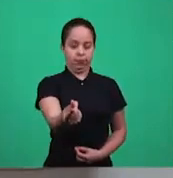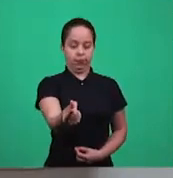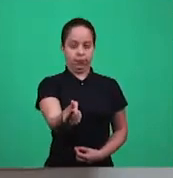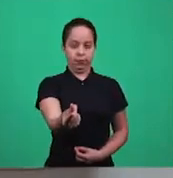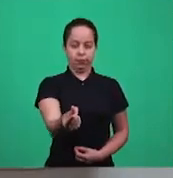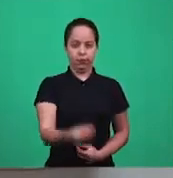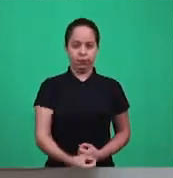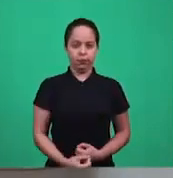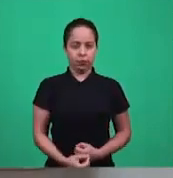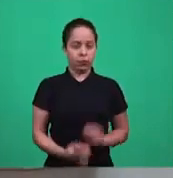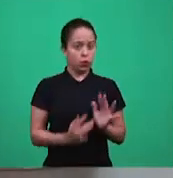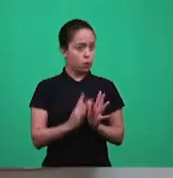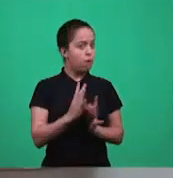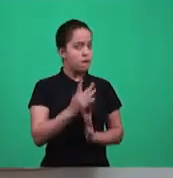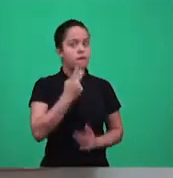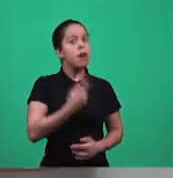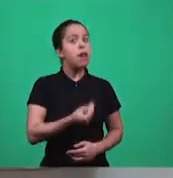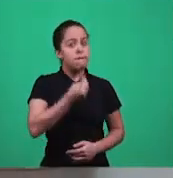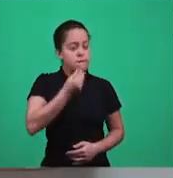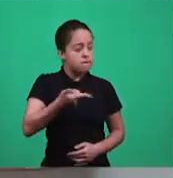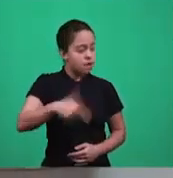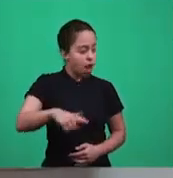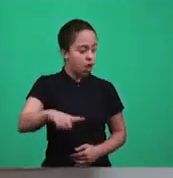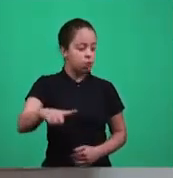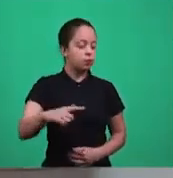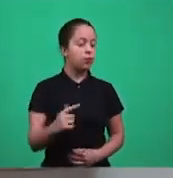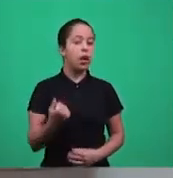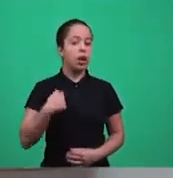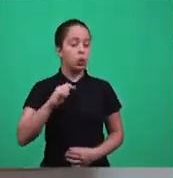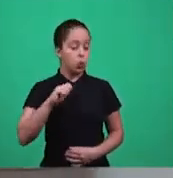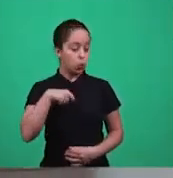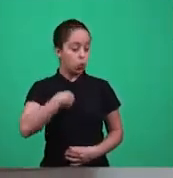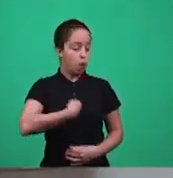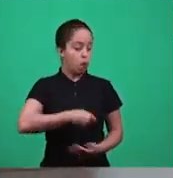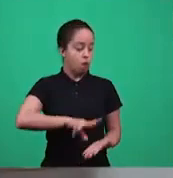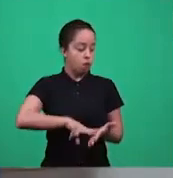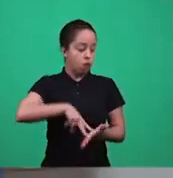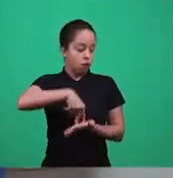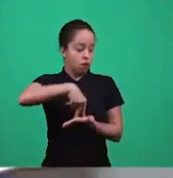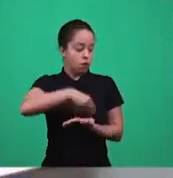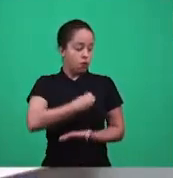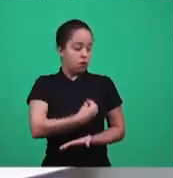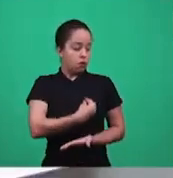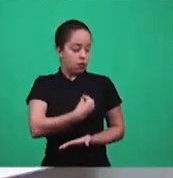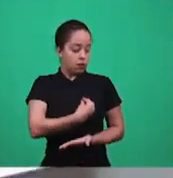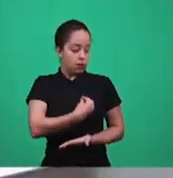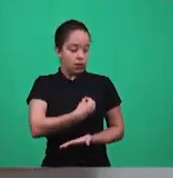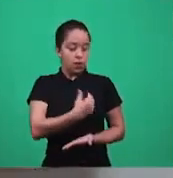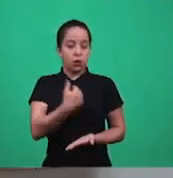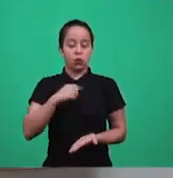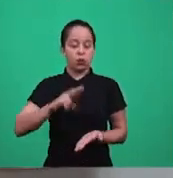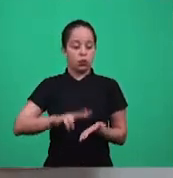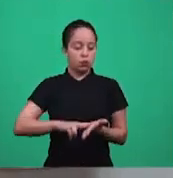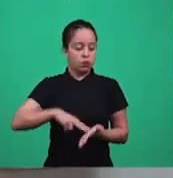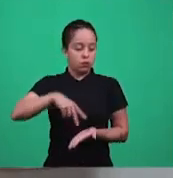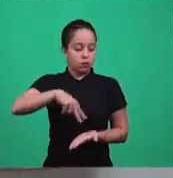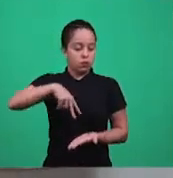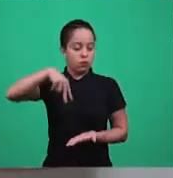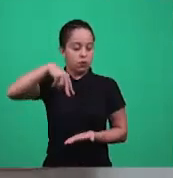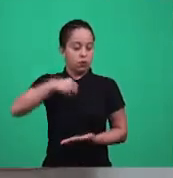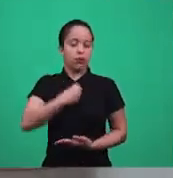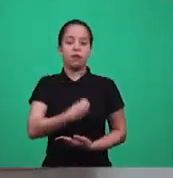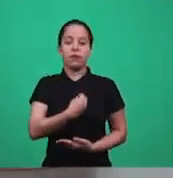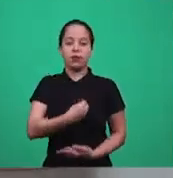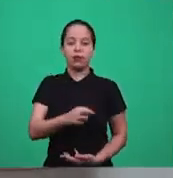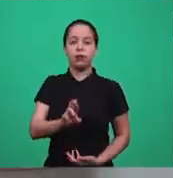everlasting. And he goes even further. And he says, I am the resurrection and the life.